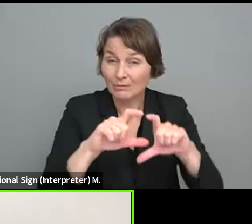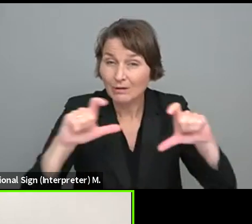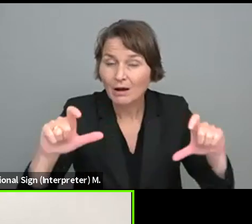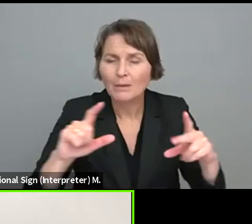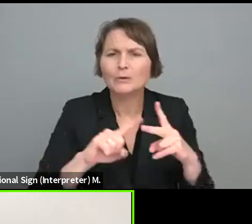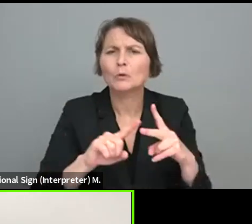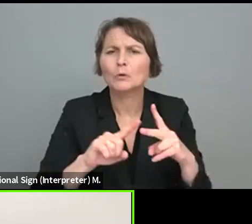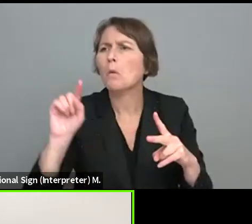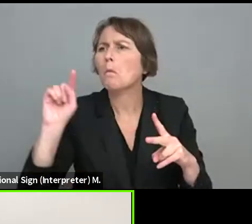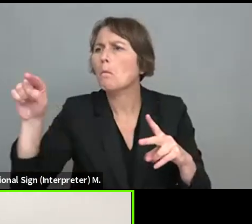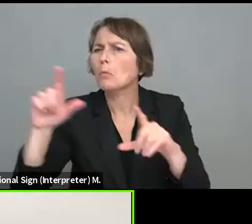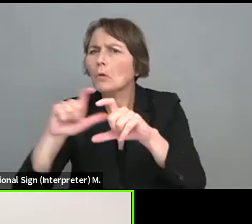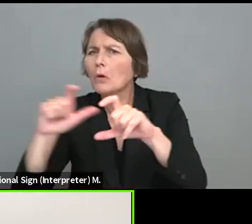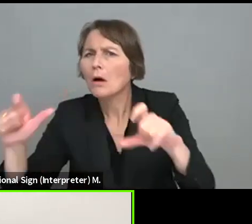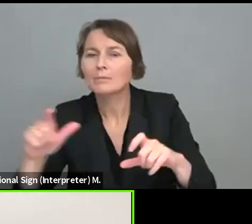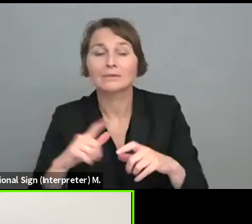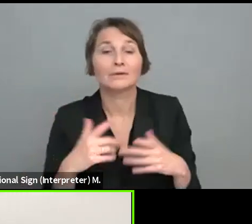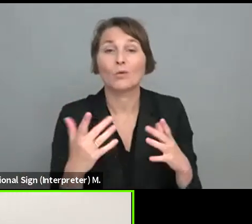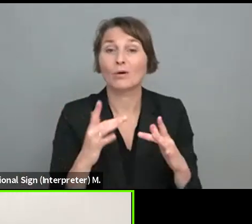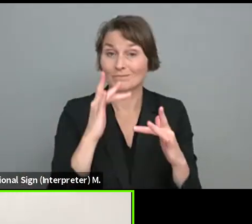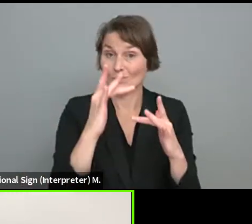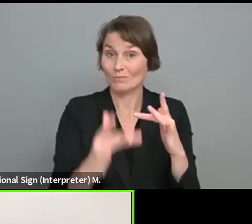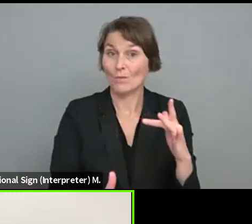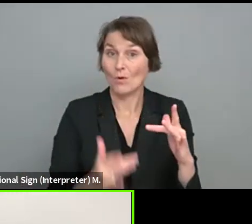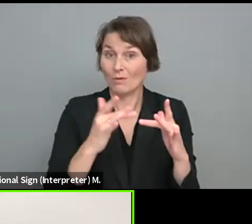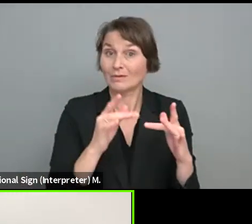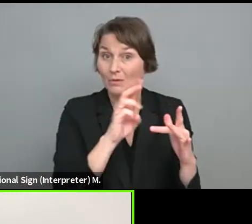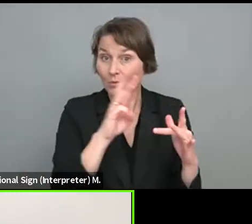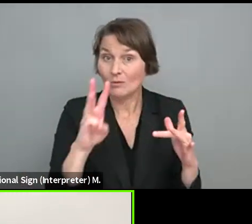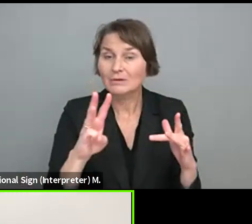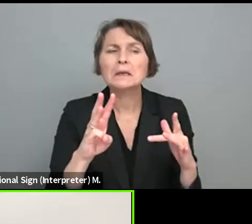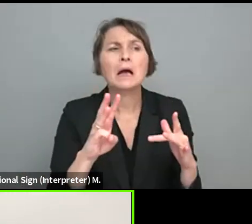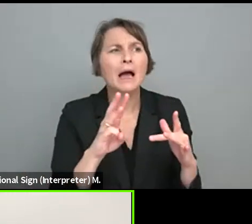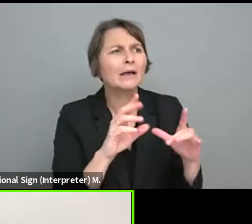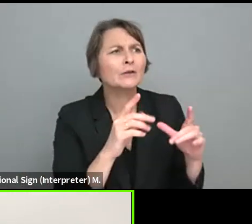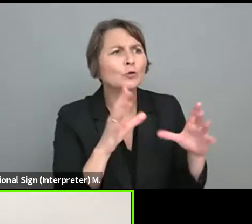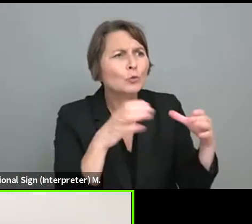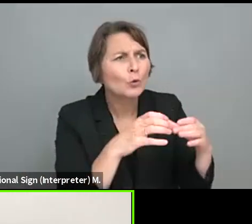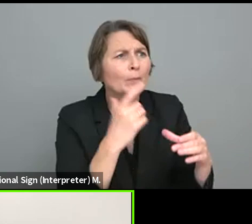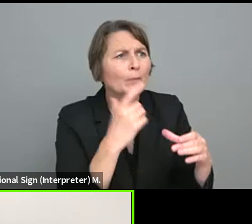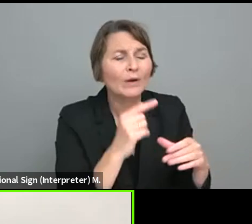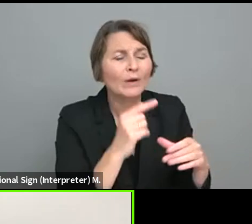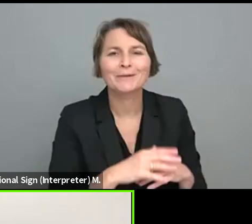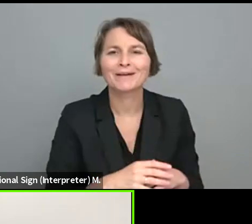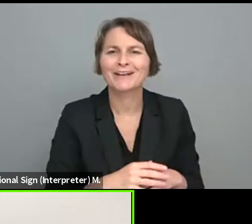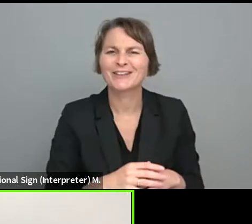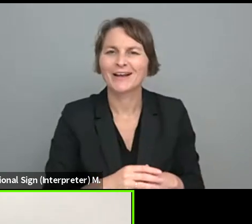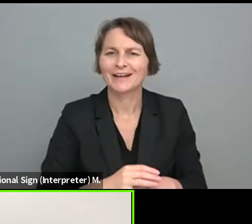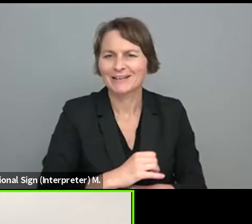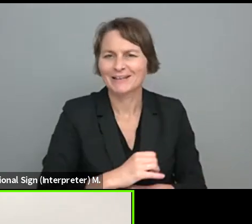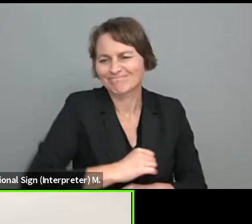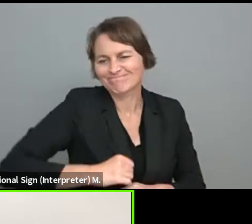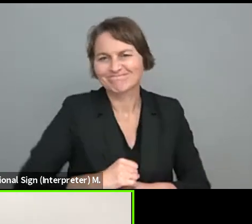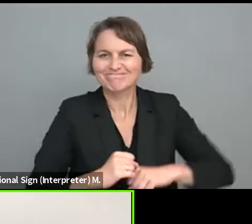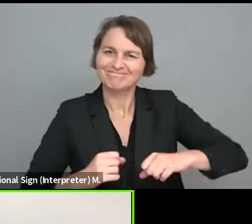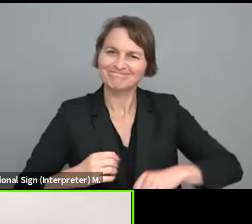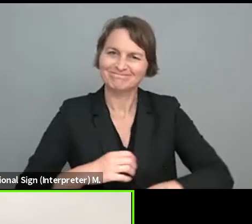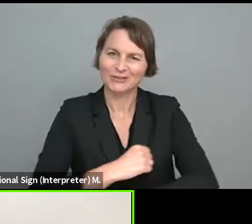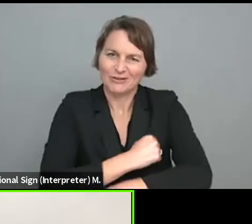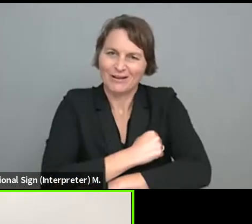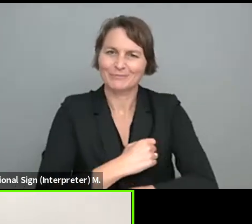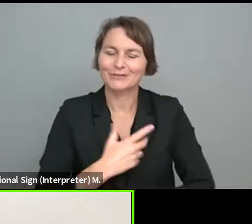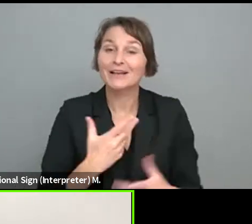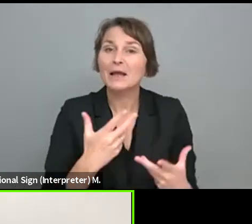groups online. I would really and truly seek out not just the camaraderie, but the sharing of ideas, the sharing